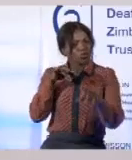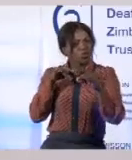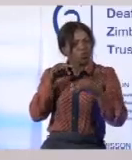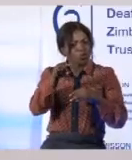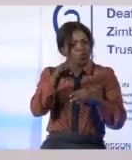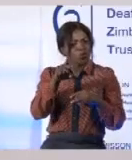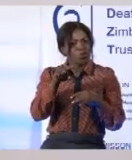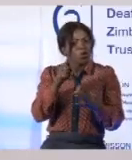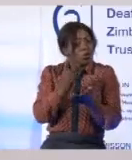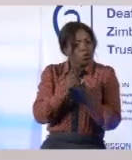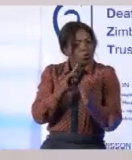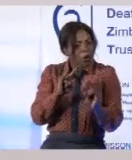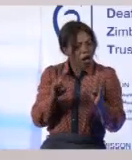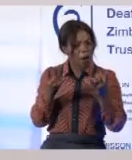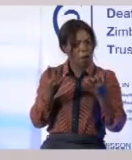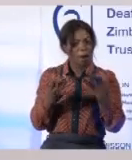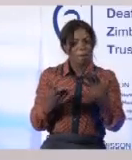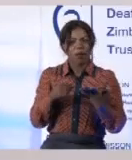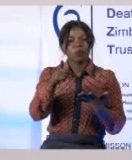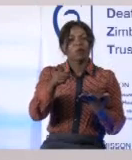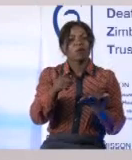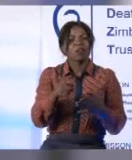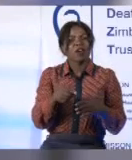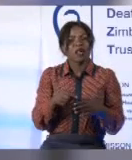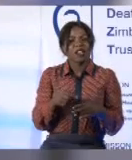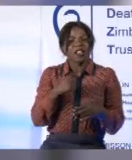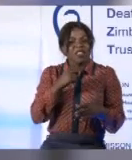when they are reaching out, what do they do?